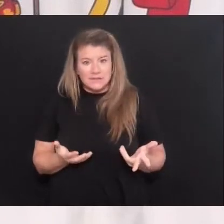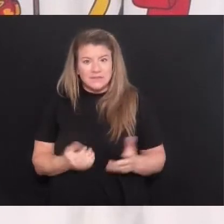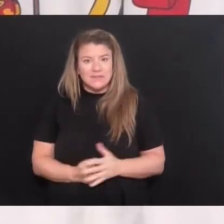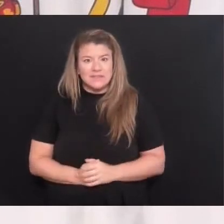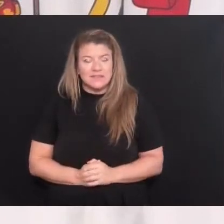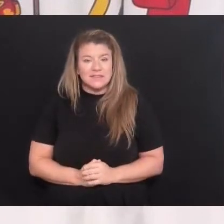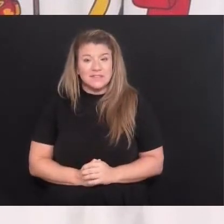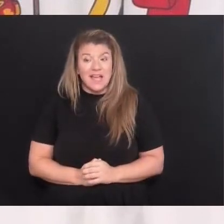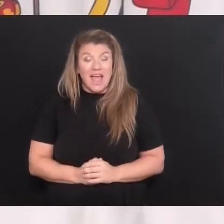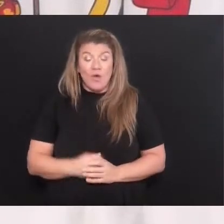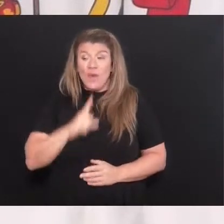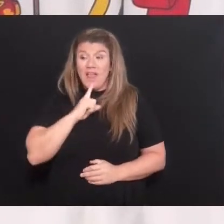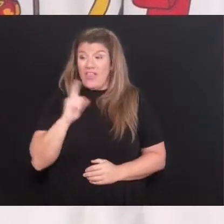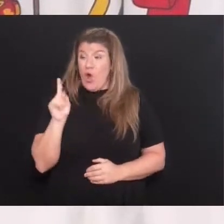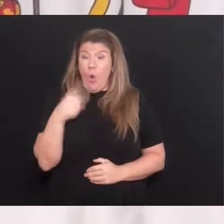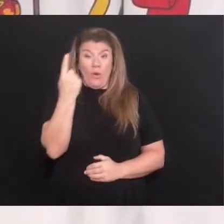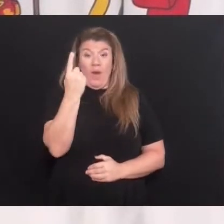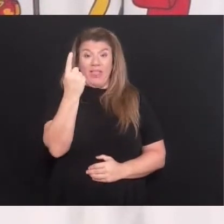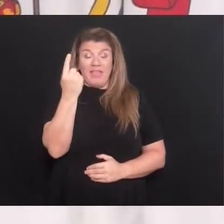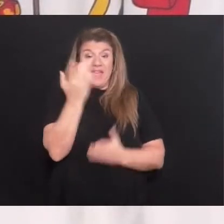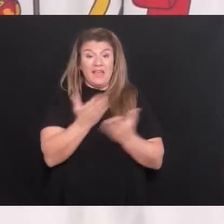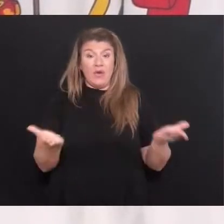this is all we've got to fight with right now.